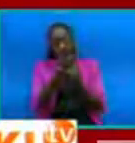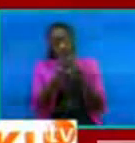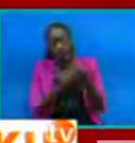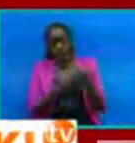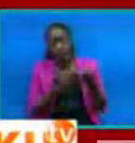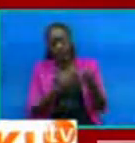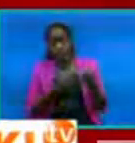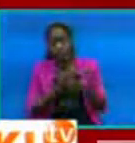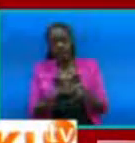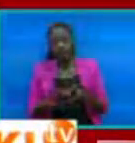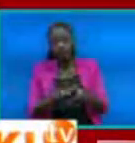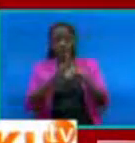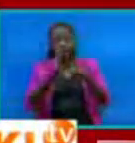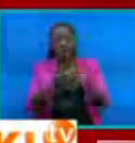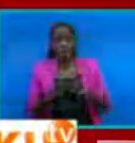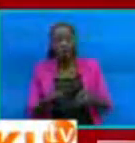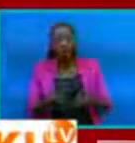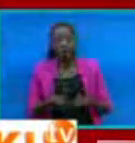via